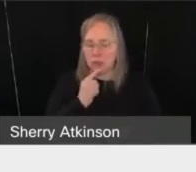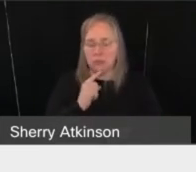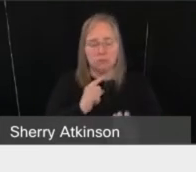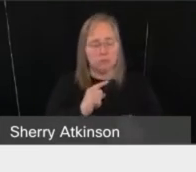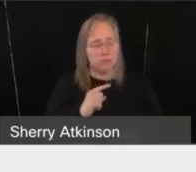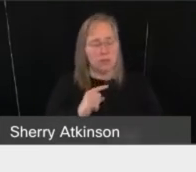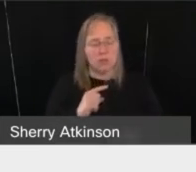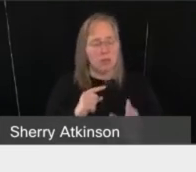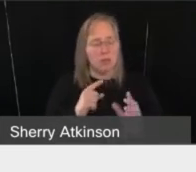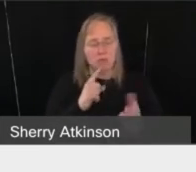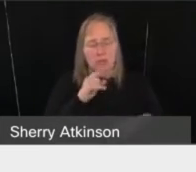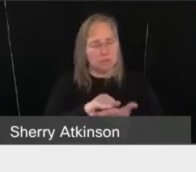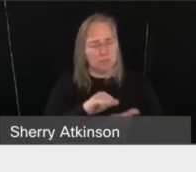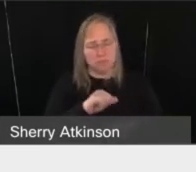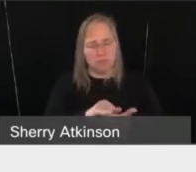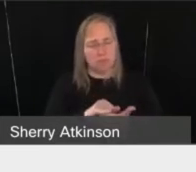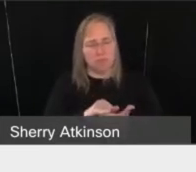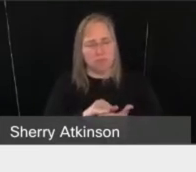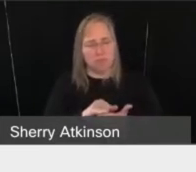way